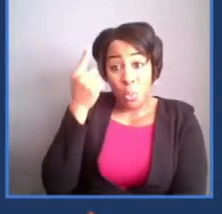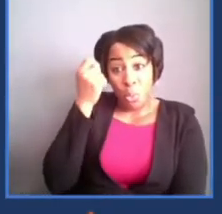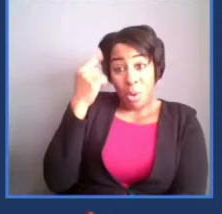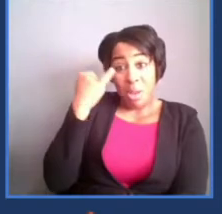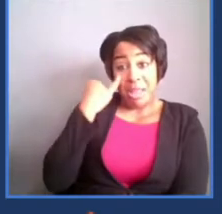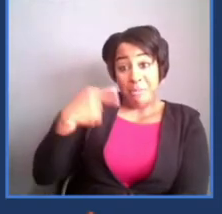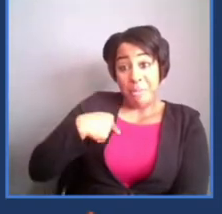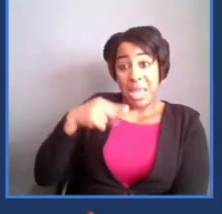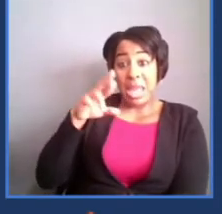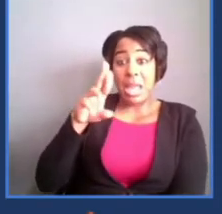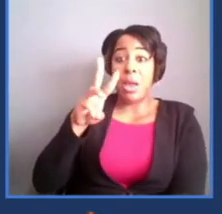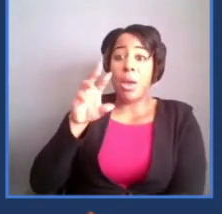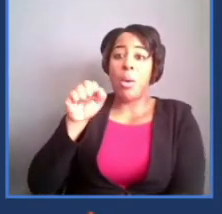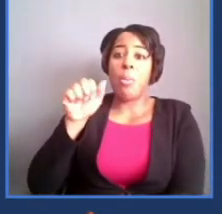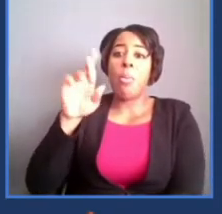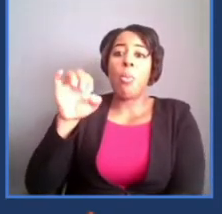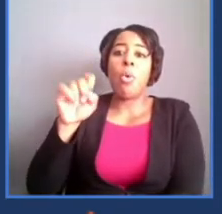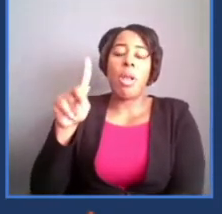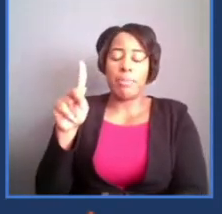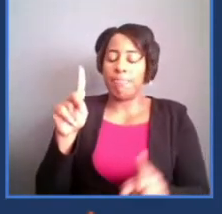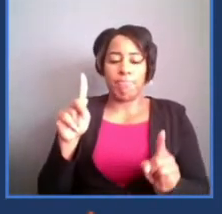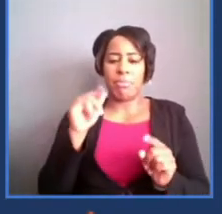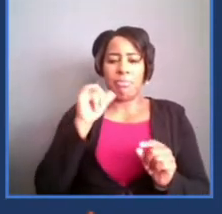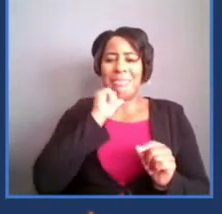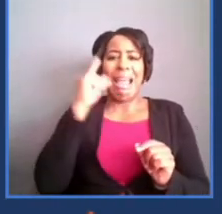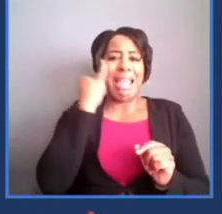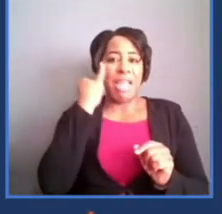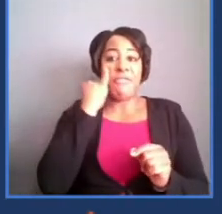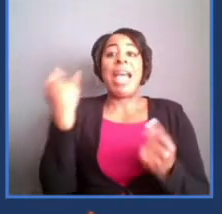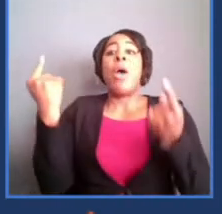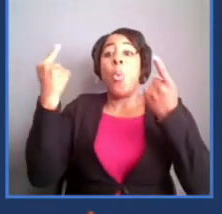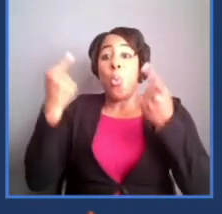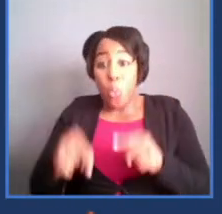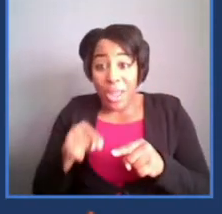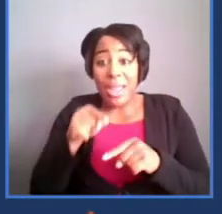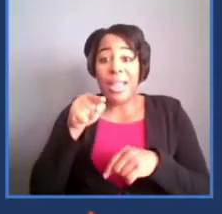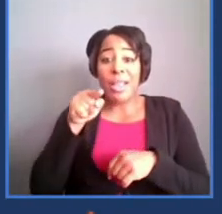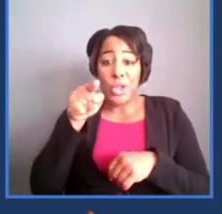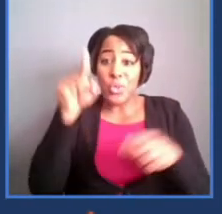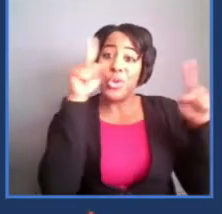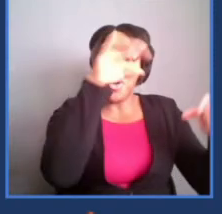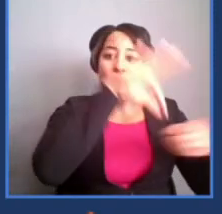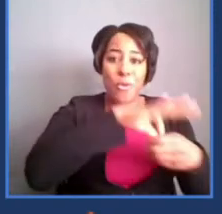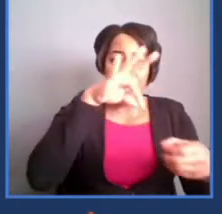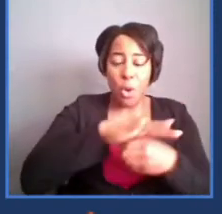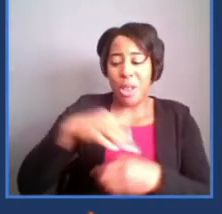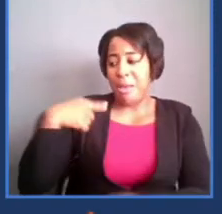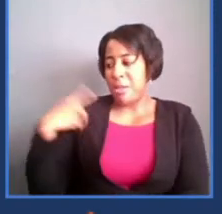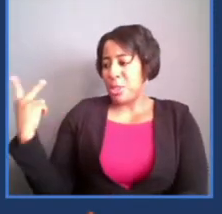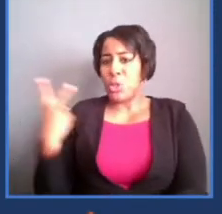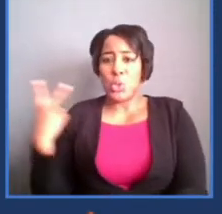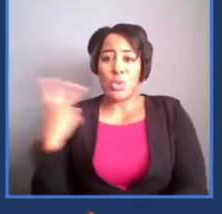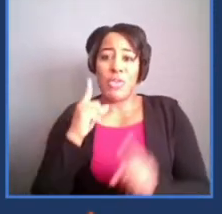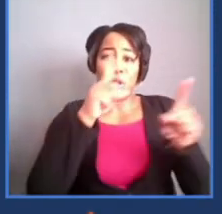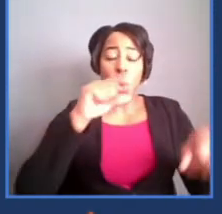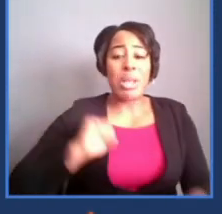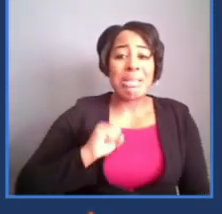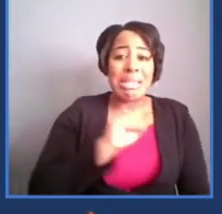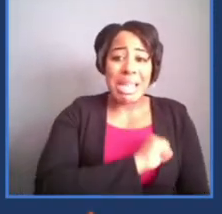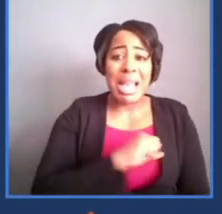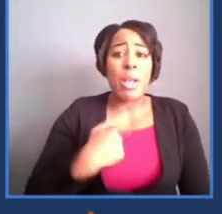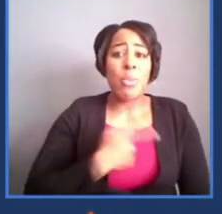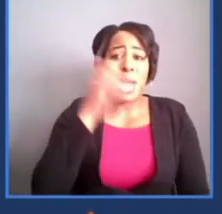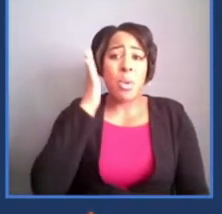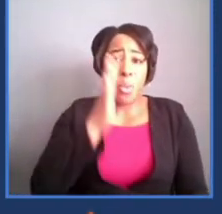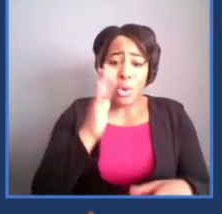you send me and Reverend Warnock to the U.S. Senate, we will surge resources to save lives, to make sure every county in